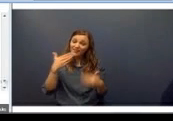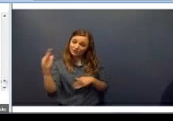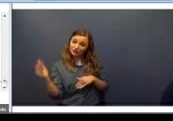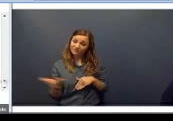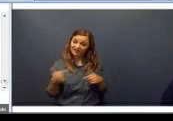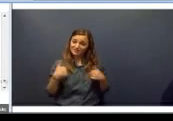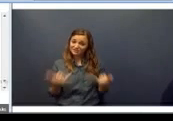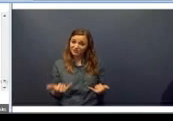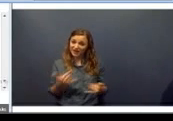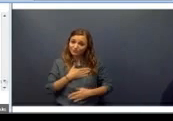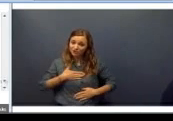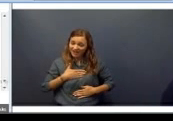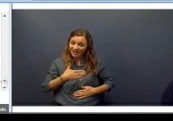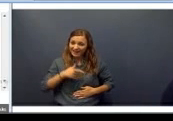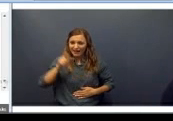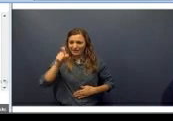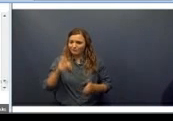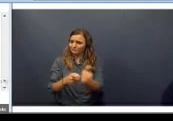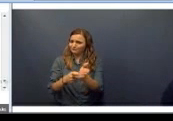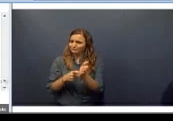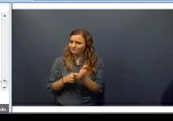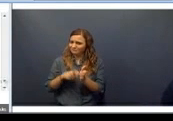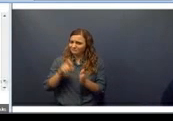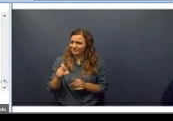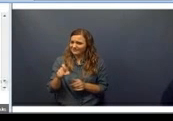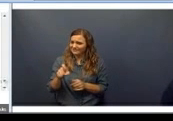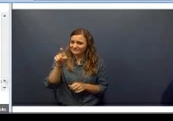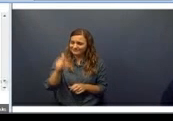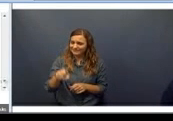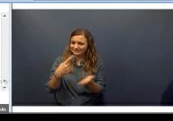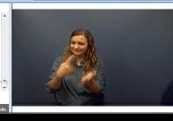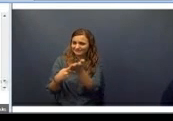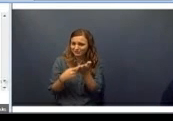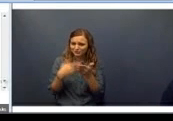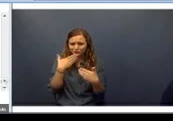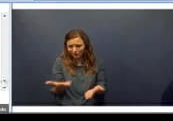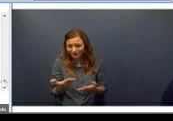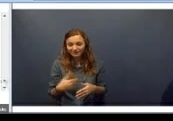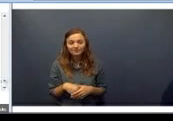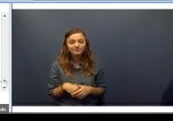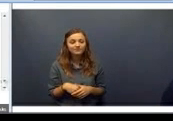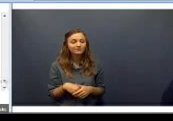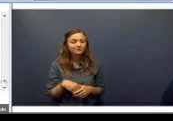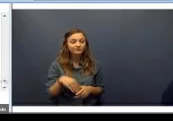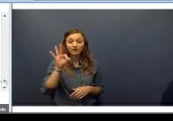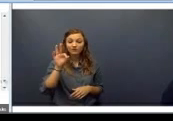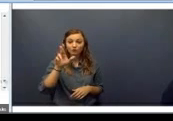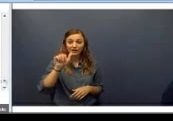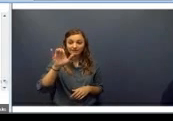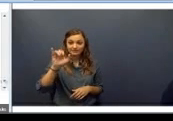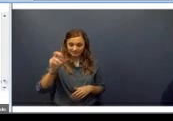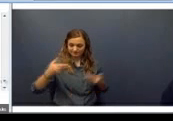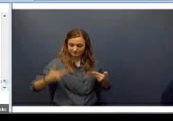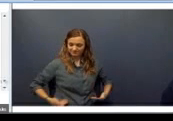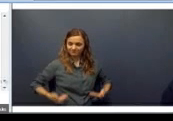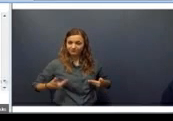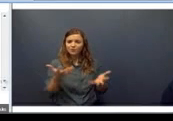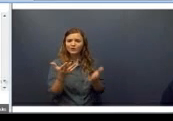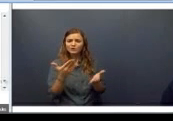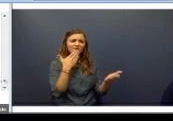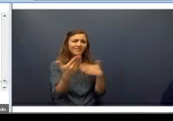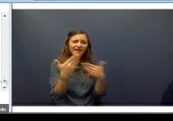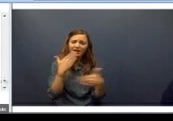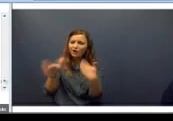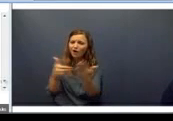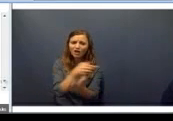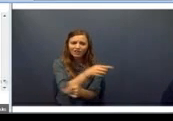No. Thank you, though, for having us today, Francine. I greatly appreciate it. This is a much-needed discussion. Well, we would